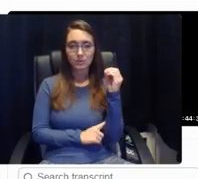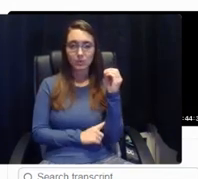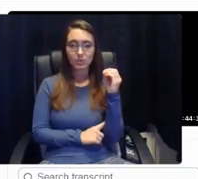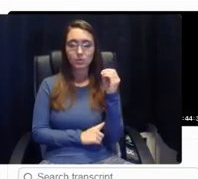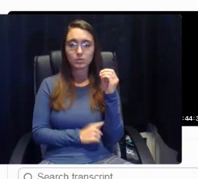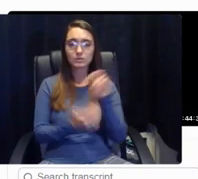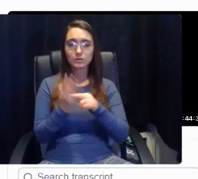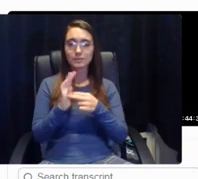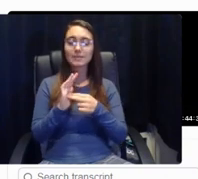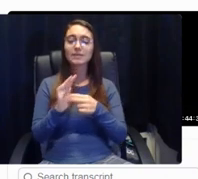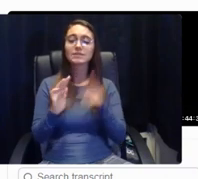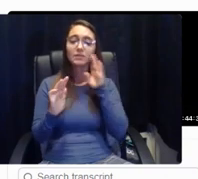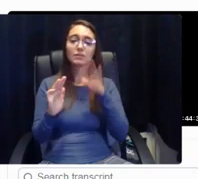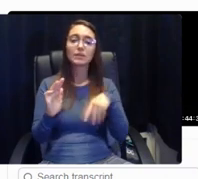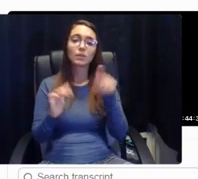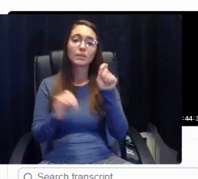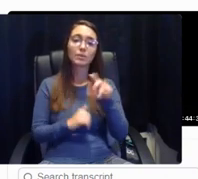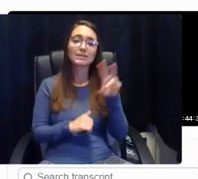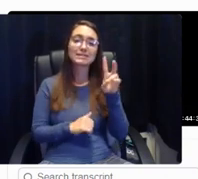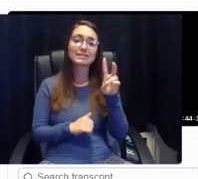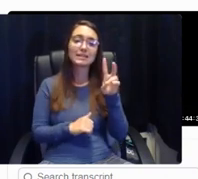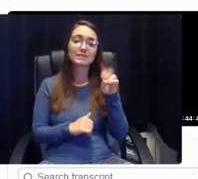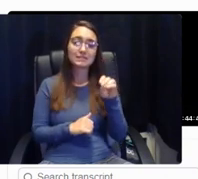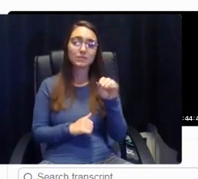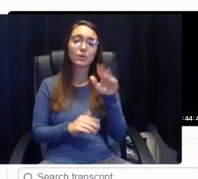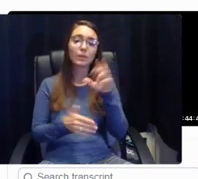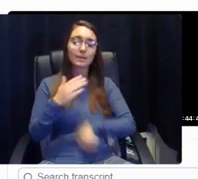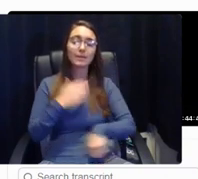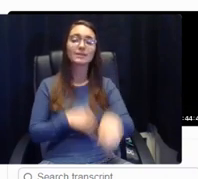will be 1.70 minus